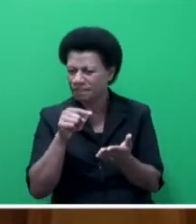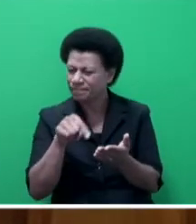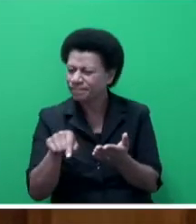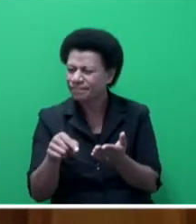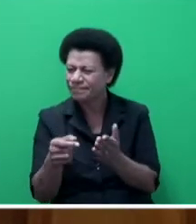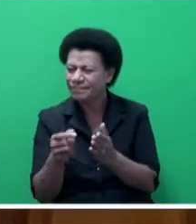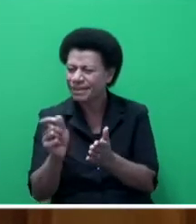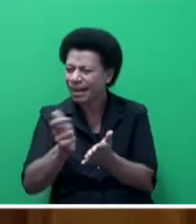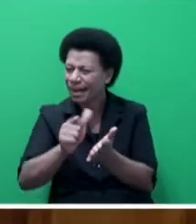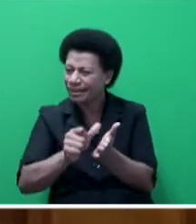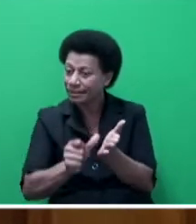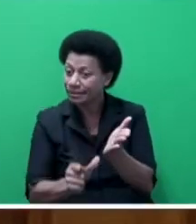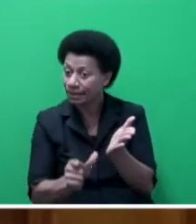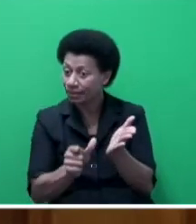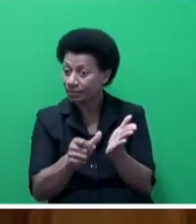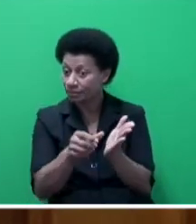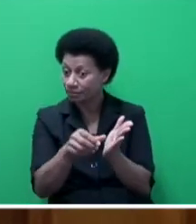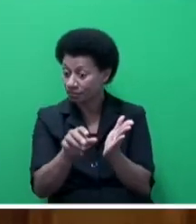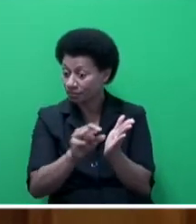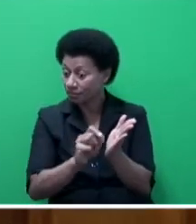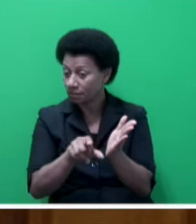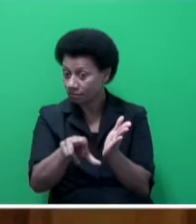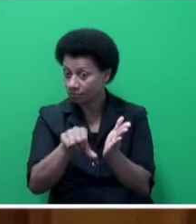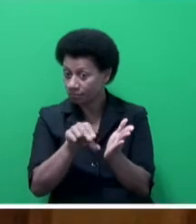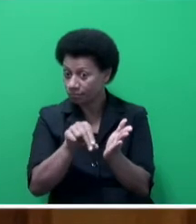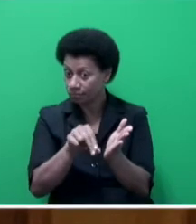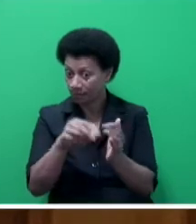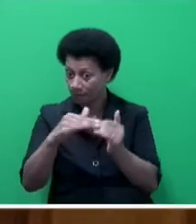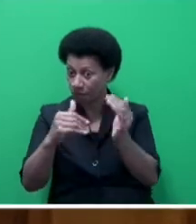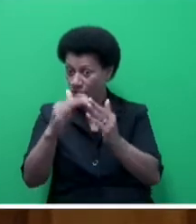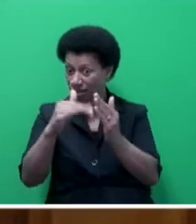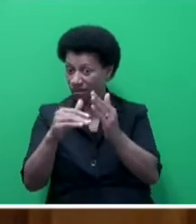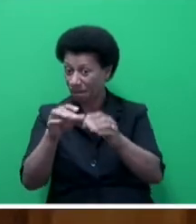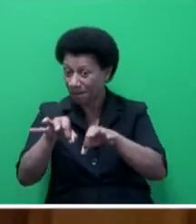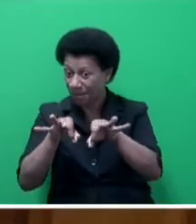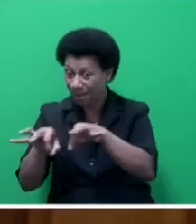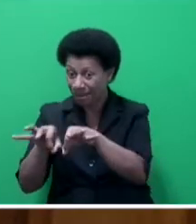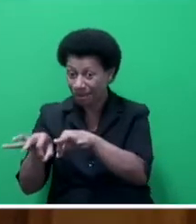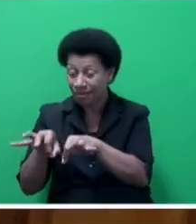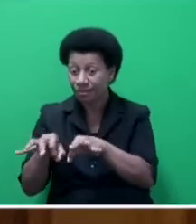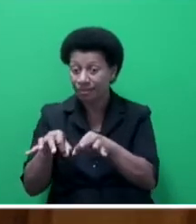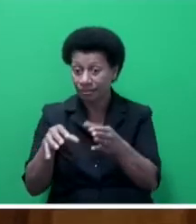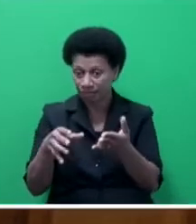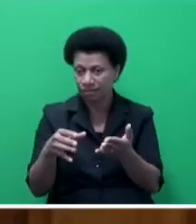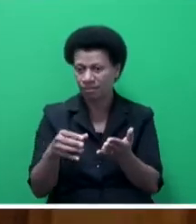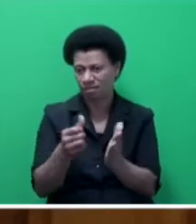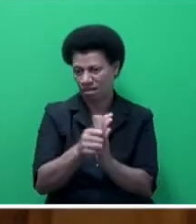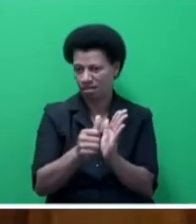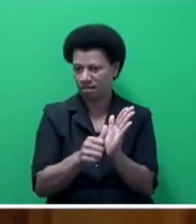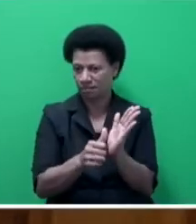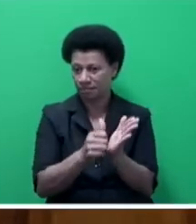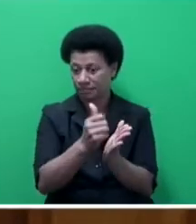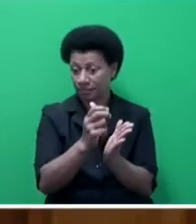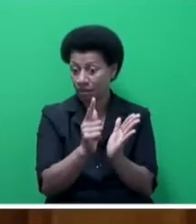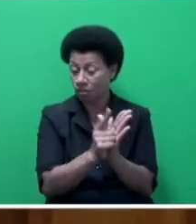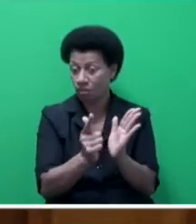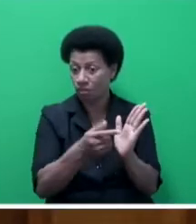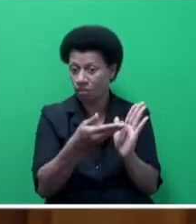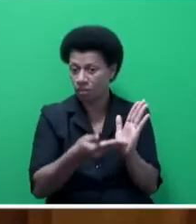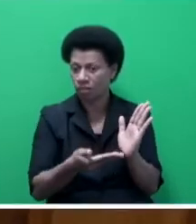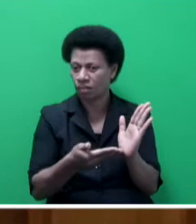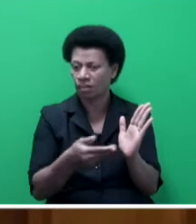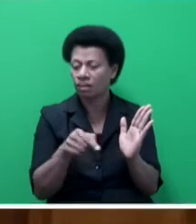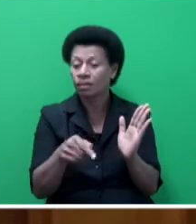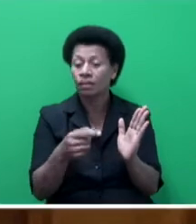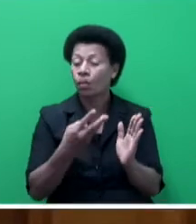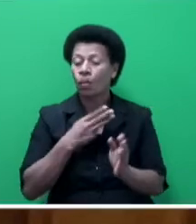Bill, that work is being undertaken in coordination with the Solicitor General. We've also discussed with the Building Designers Association. They'll be willing